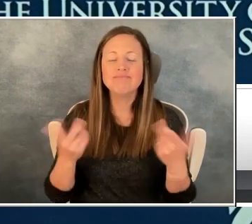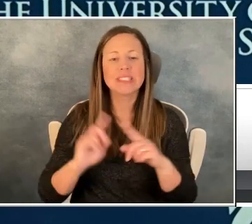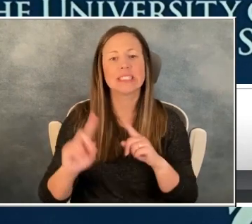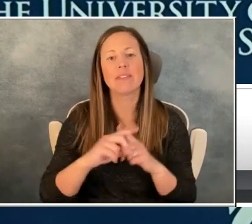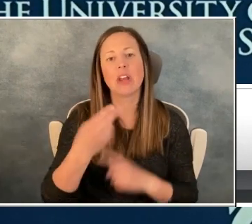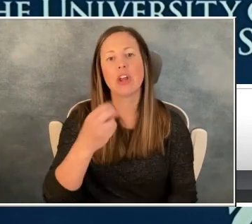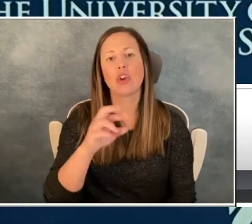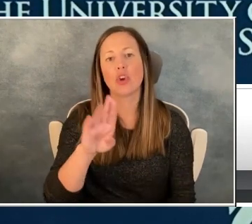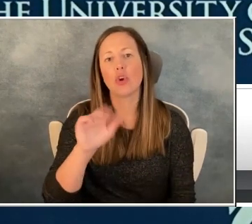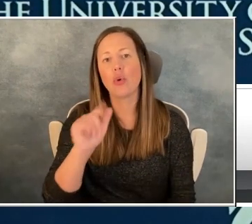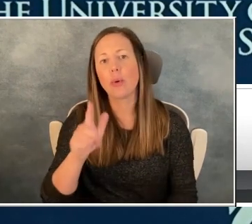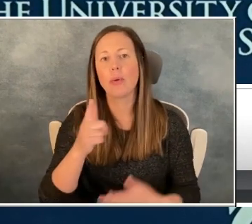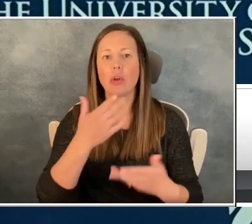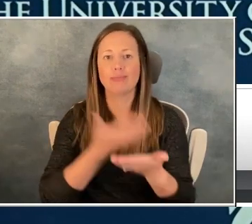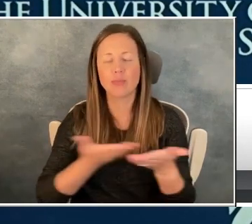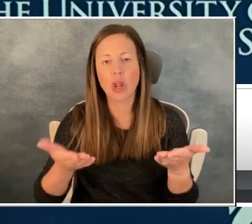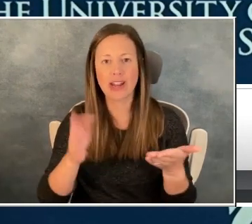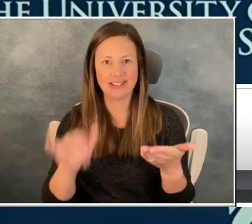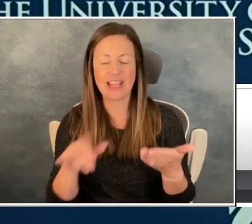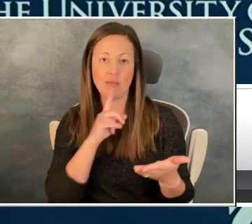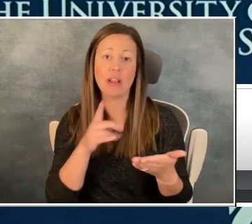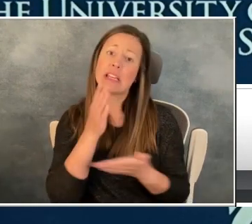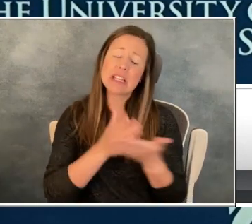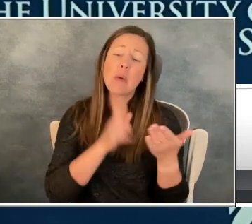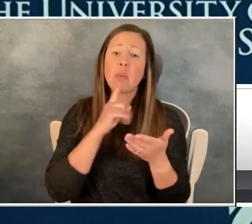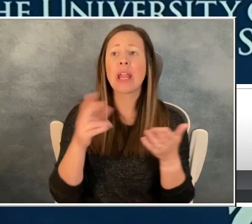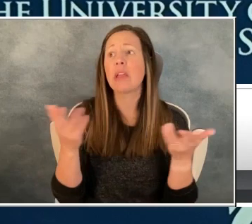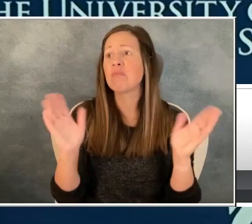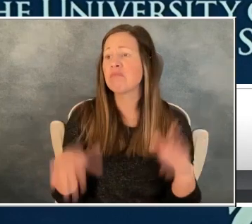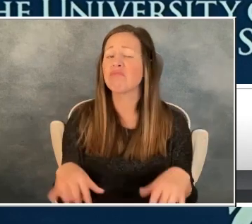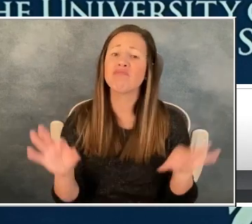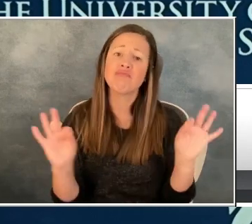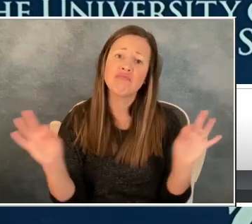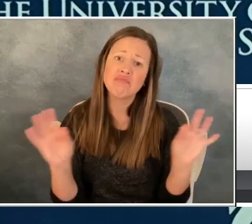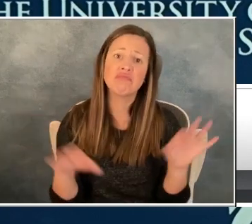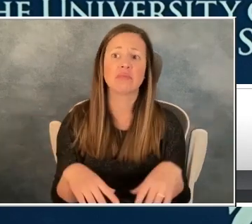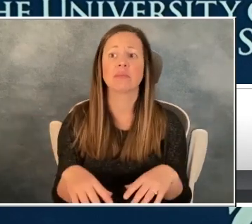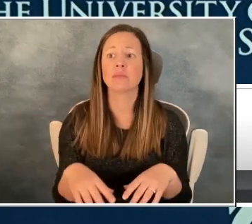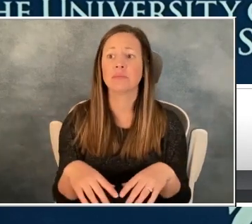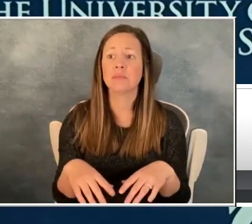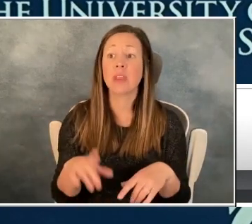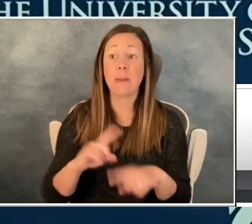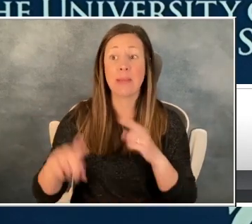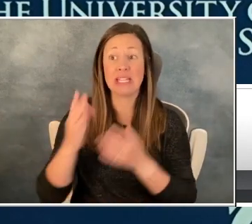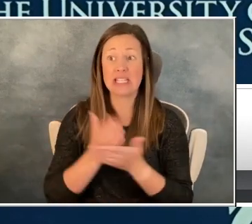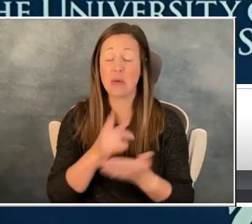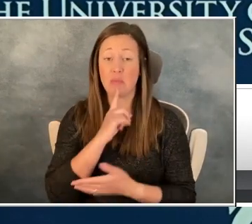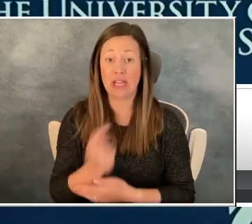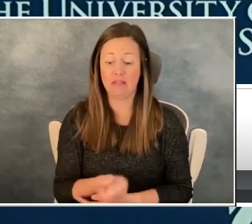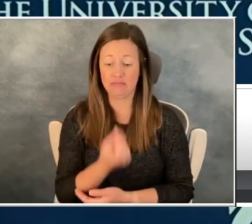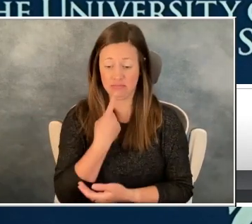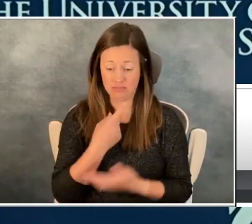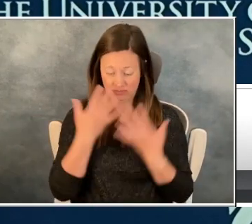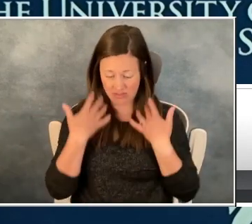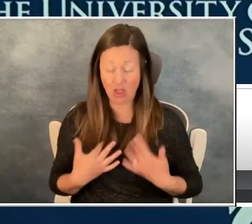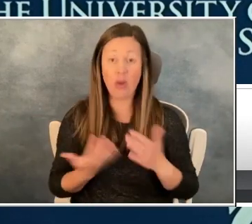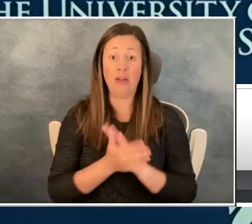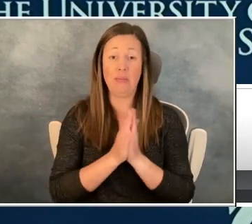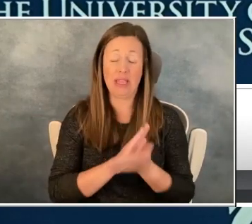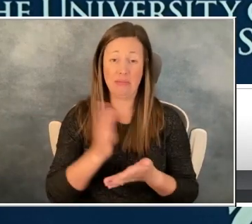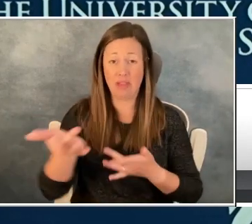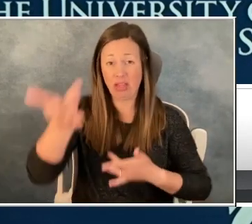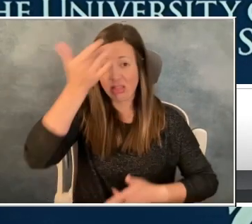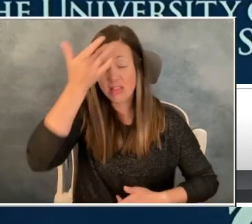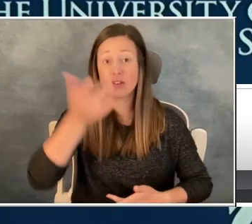cause problems. Some of them are very benign, but some of them can cause significant illness, particularly if children take a lot of